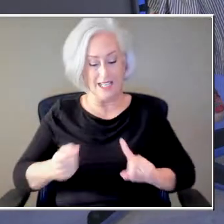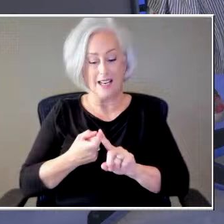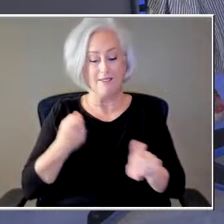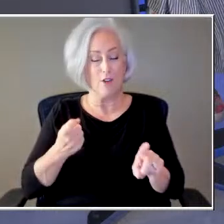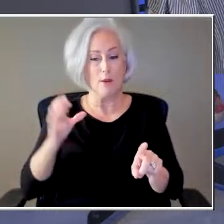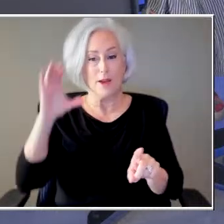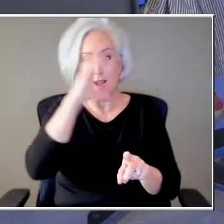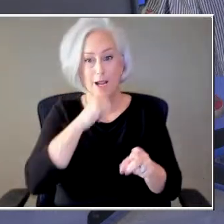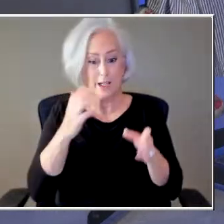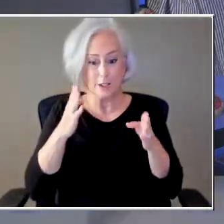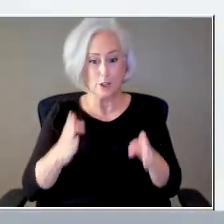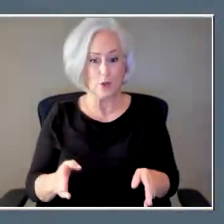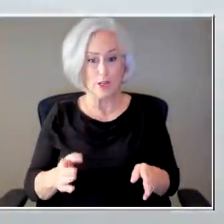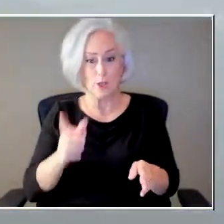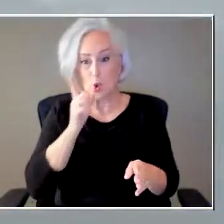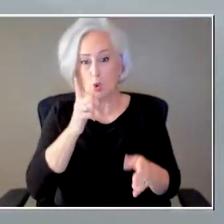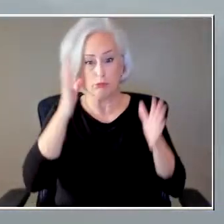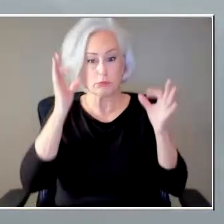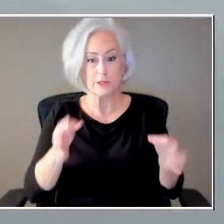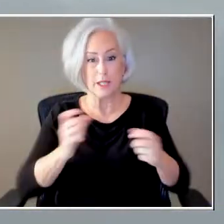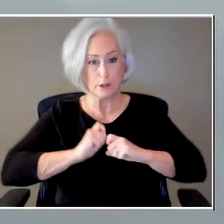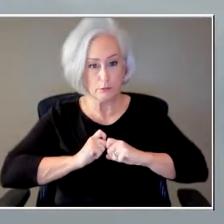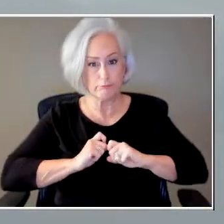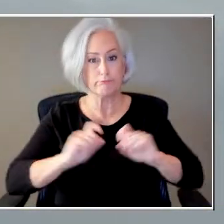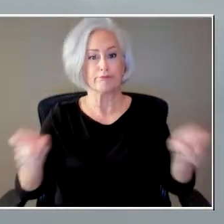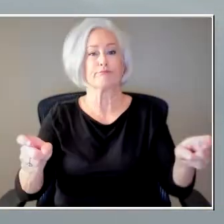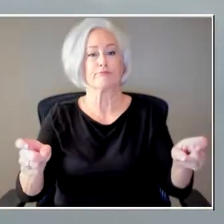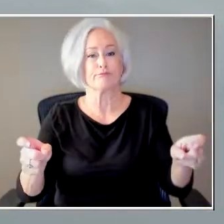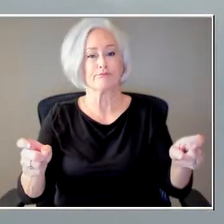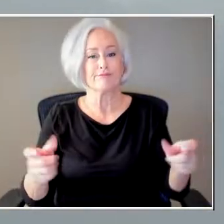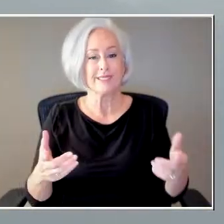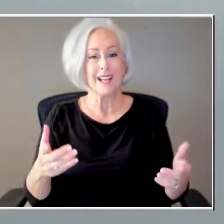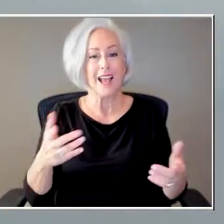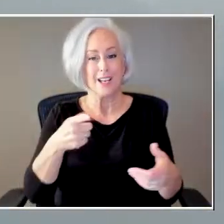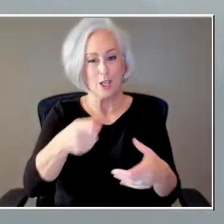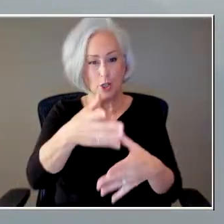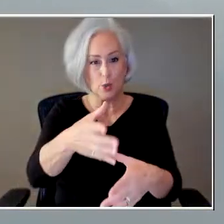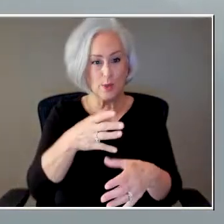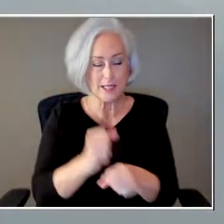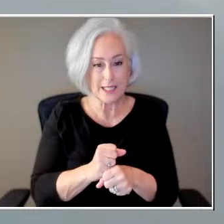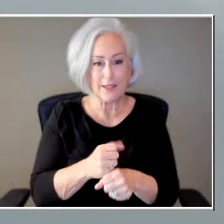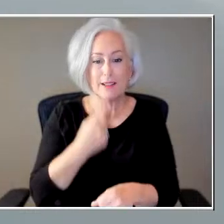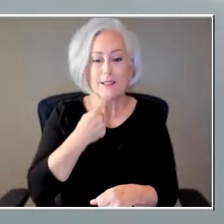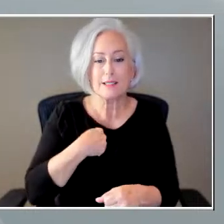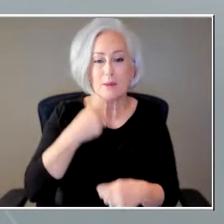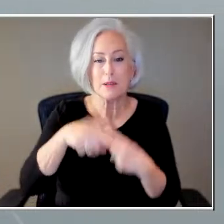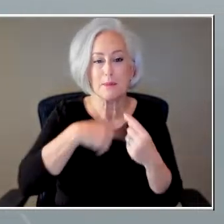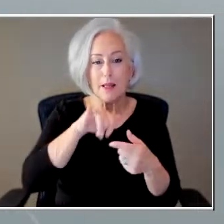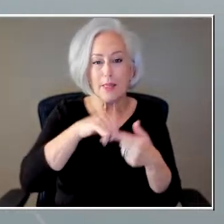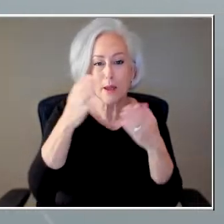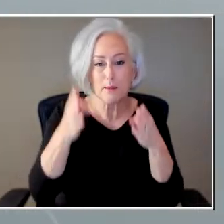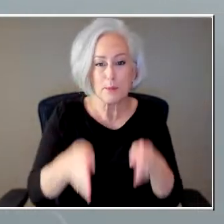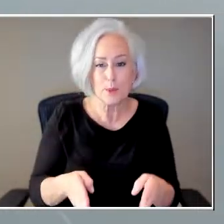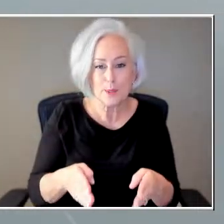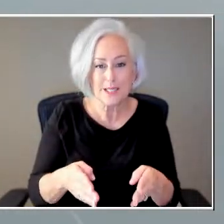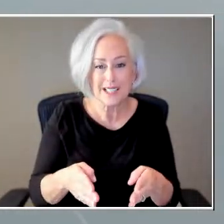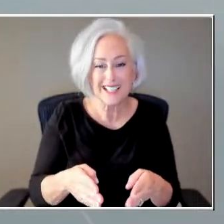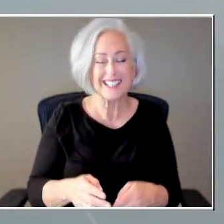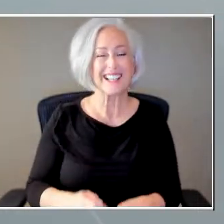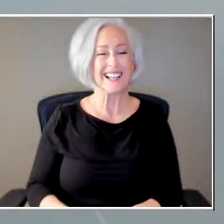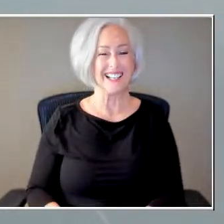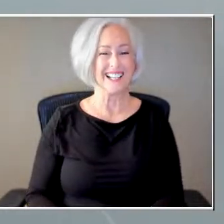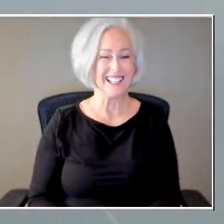know, giving away their kidney. And it found its way to you. Tell me about this special person. So I was